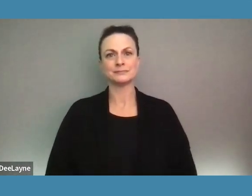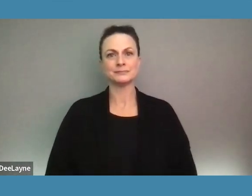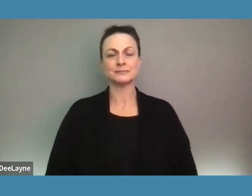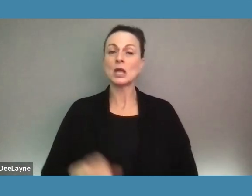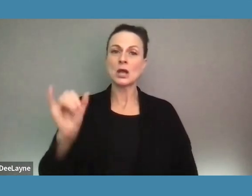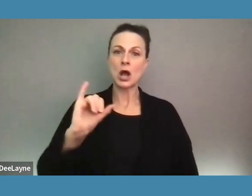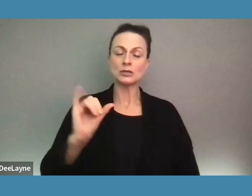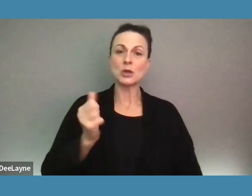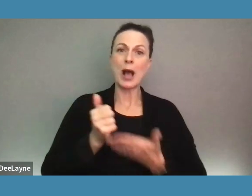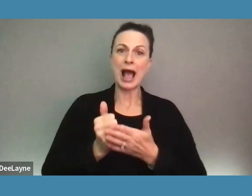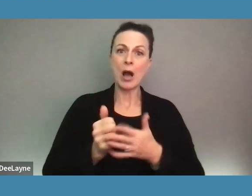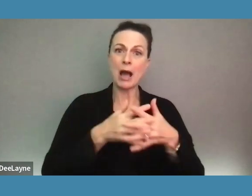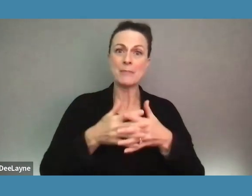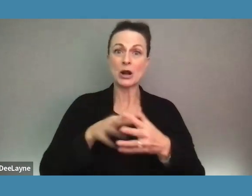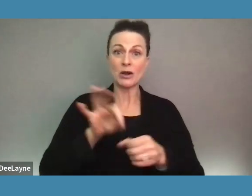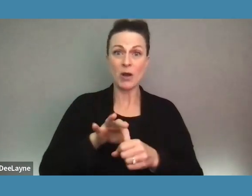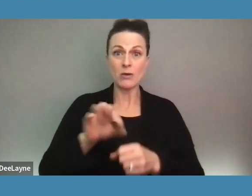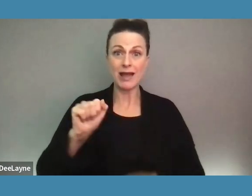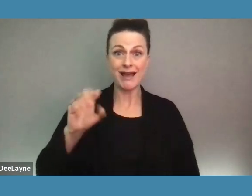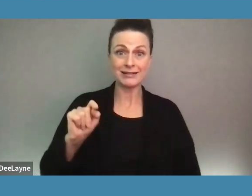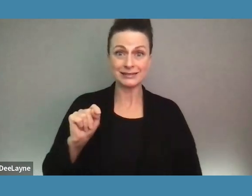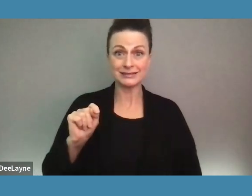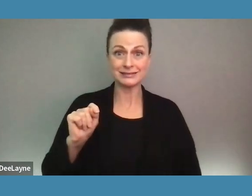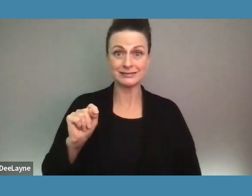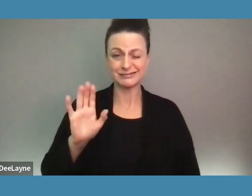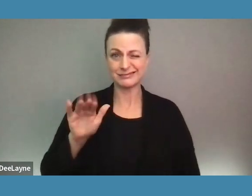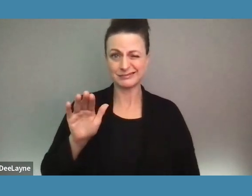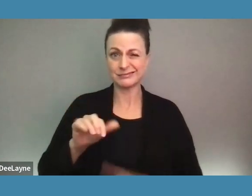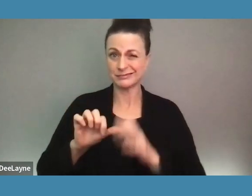the Help America Vote Act